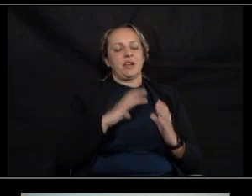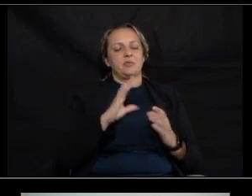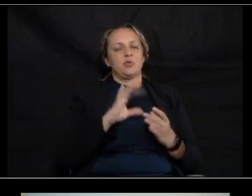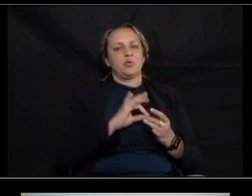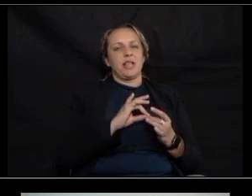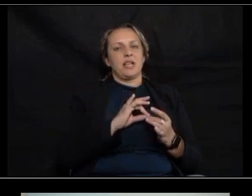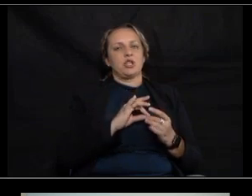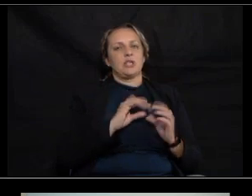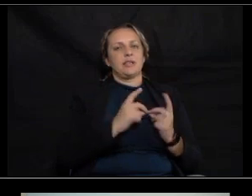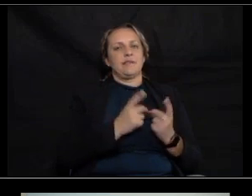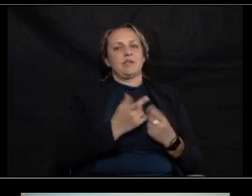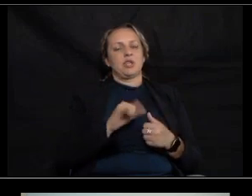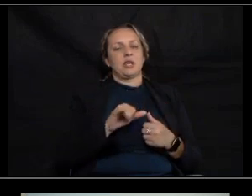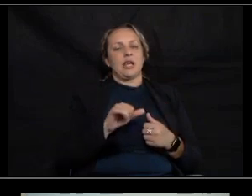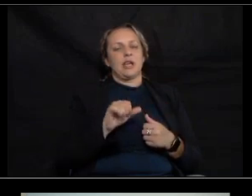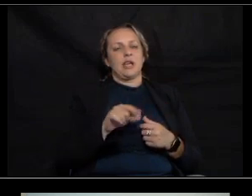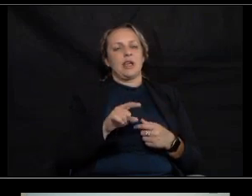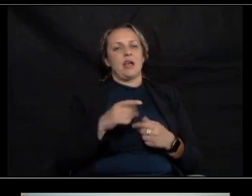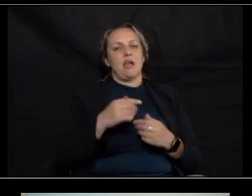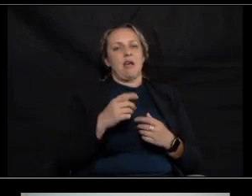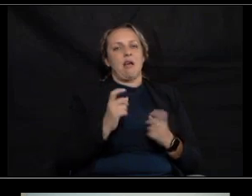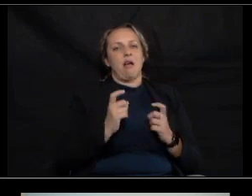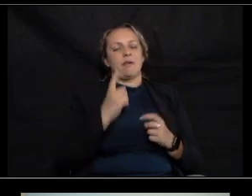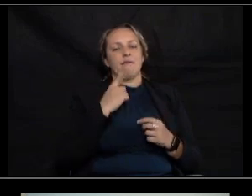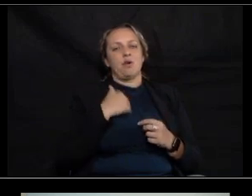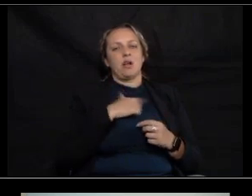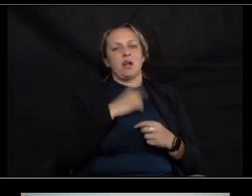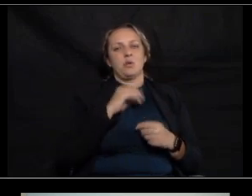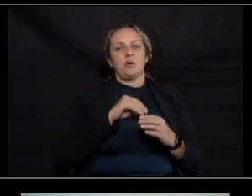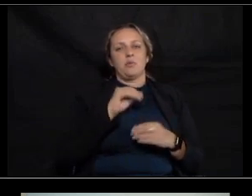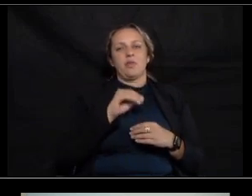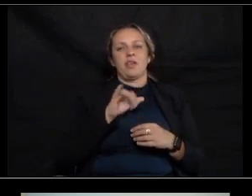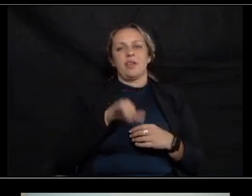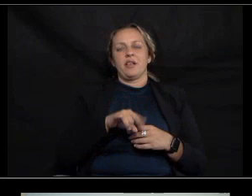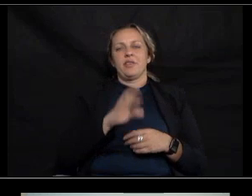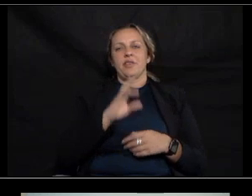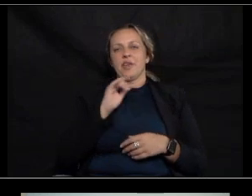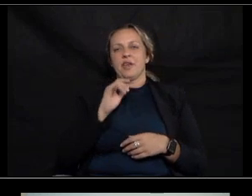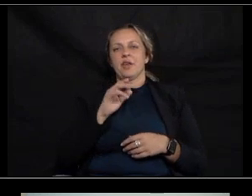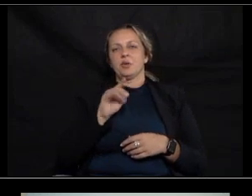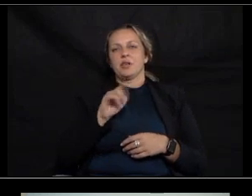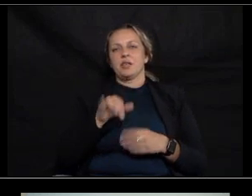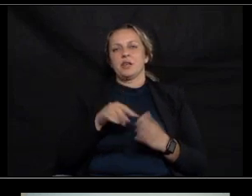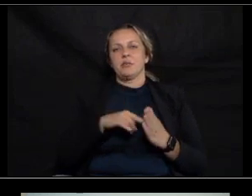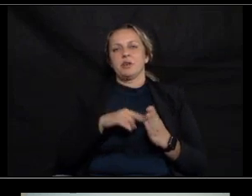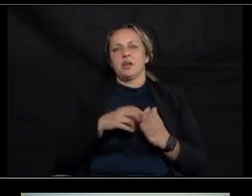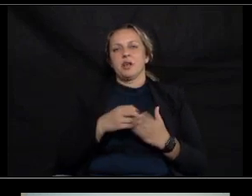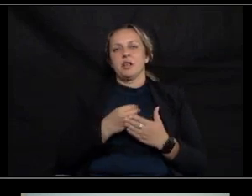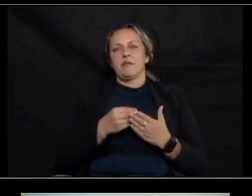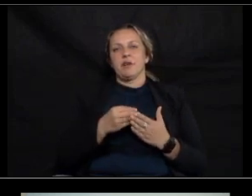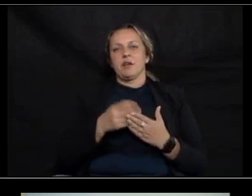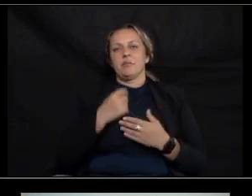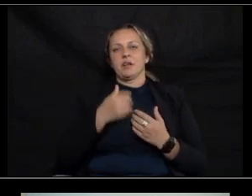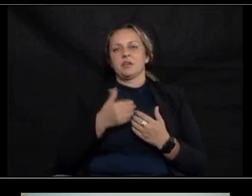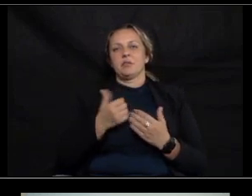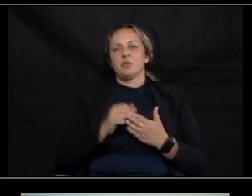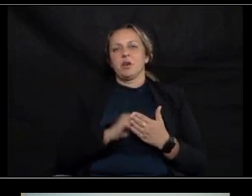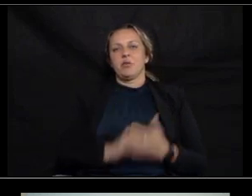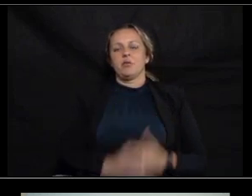Relations Division can accommodate for us, and we can put that on the utility bill and collect funds and make it a separate